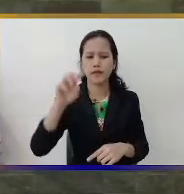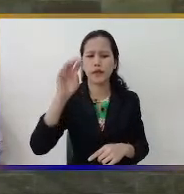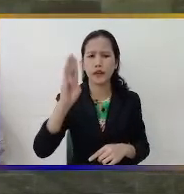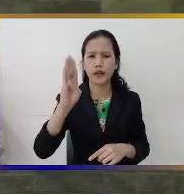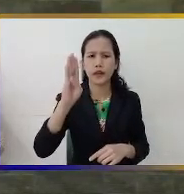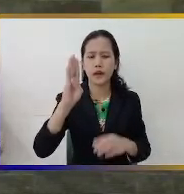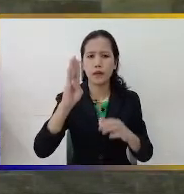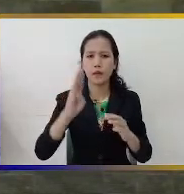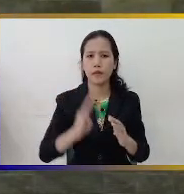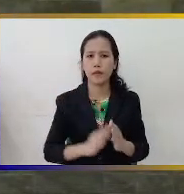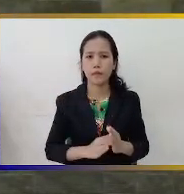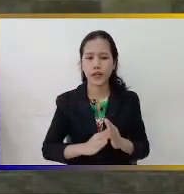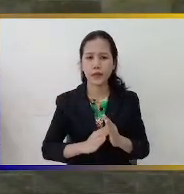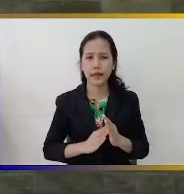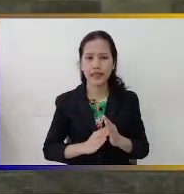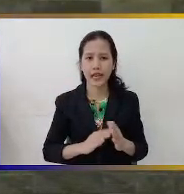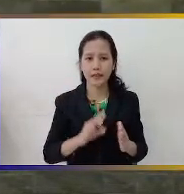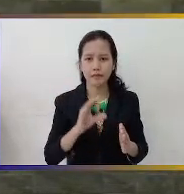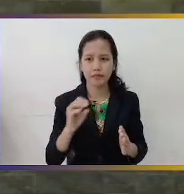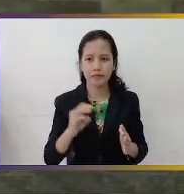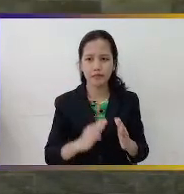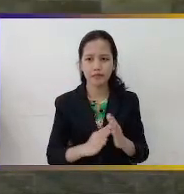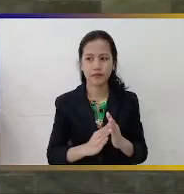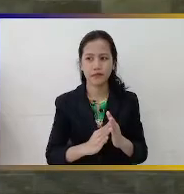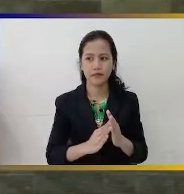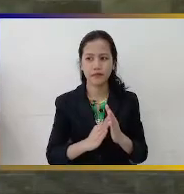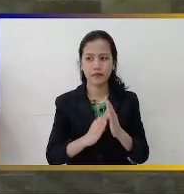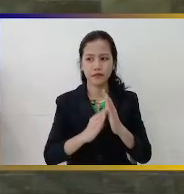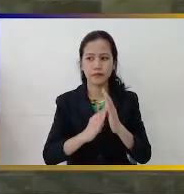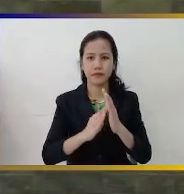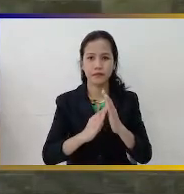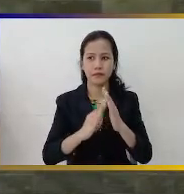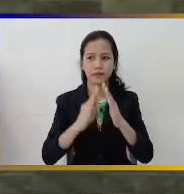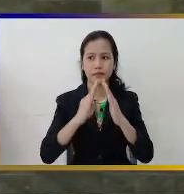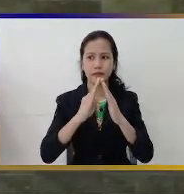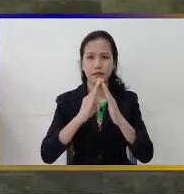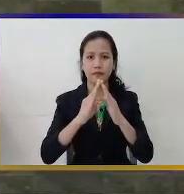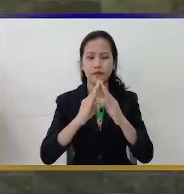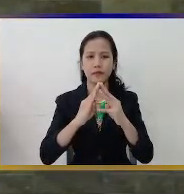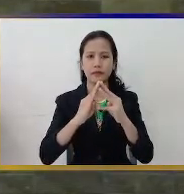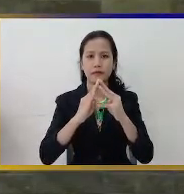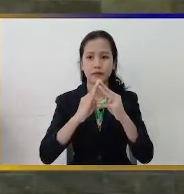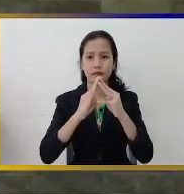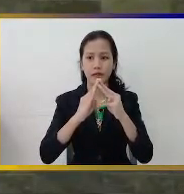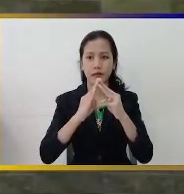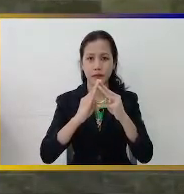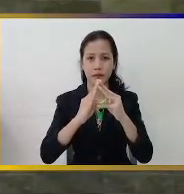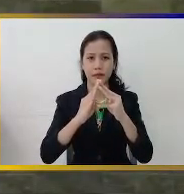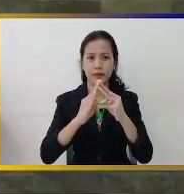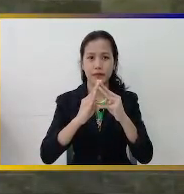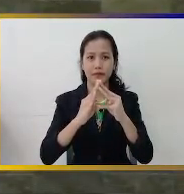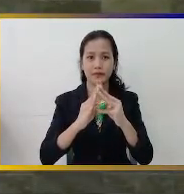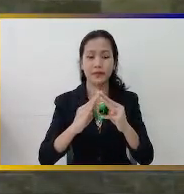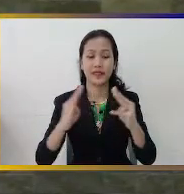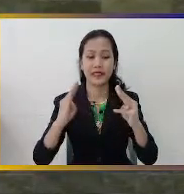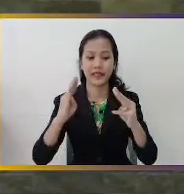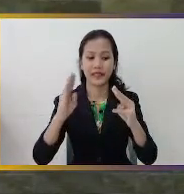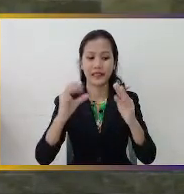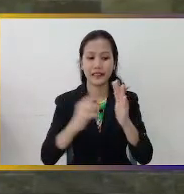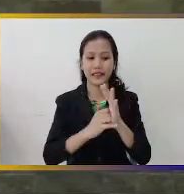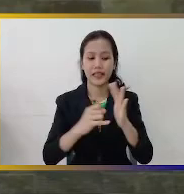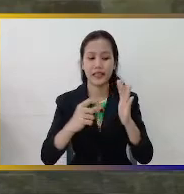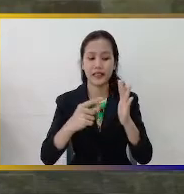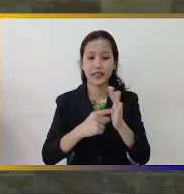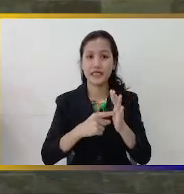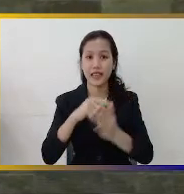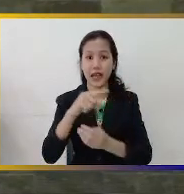Now, ito po, isa po ito sa mga sikat na prophecy. Okay? This is all about the prophecy about the coming